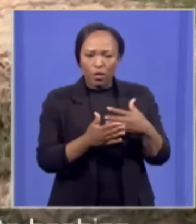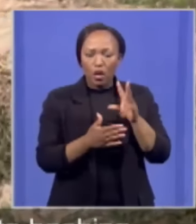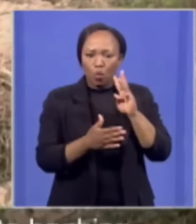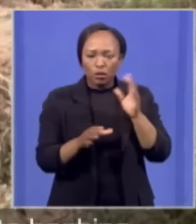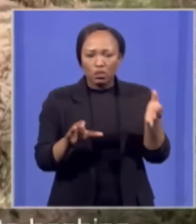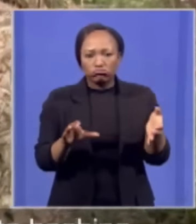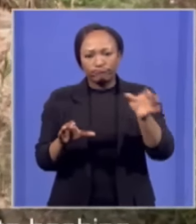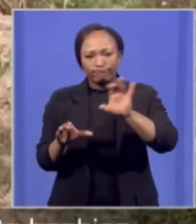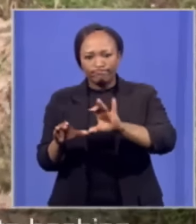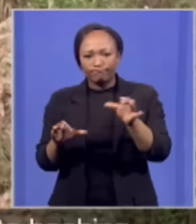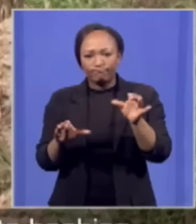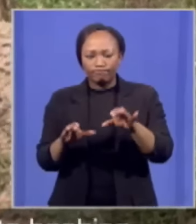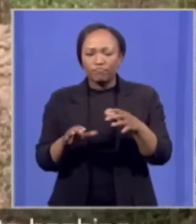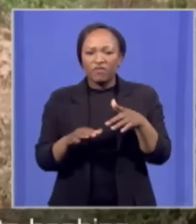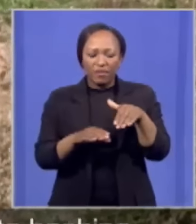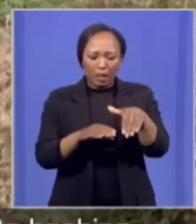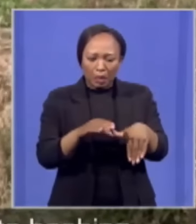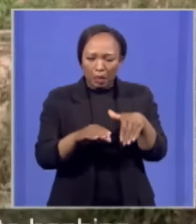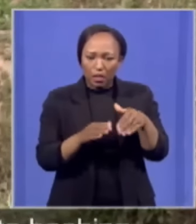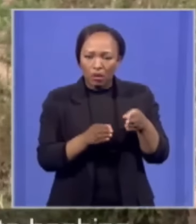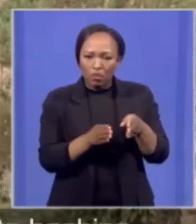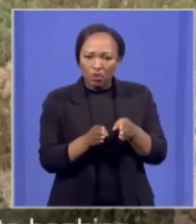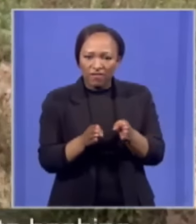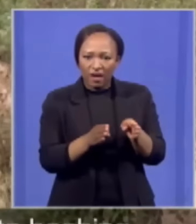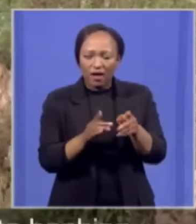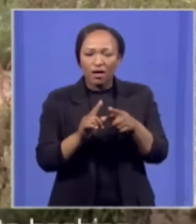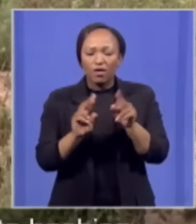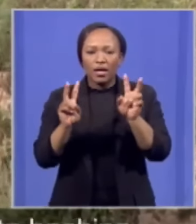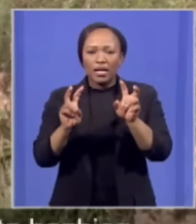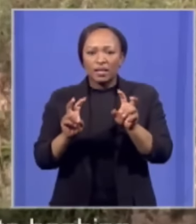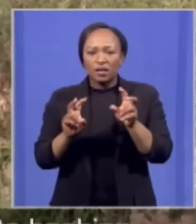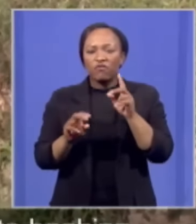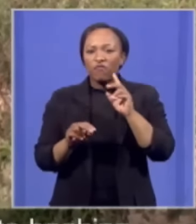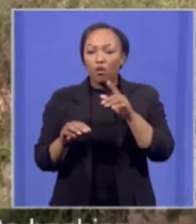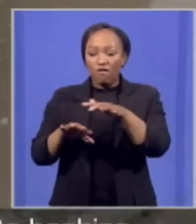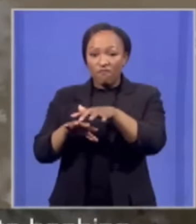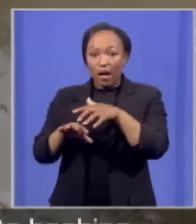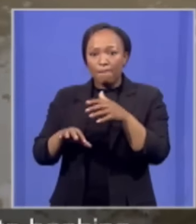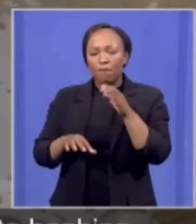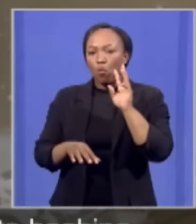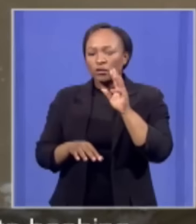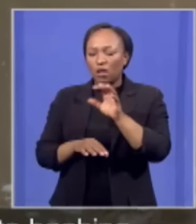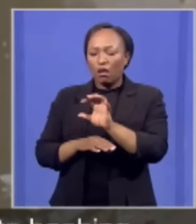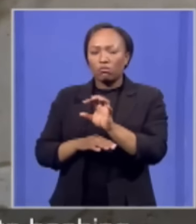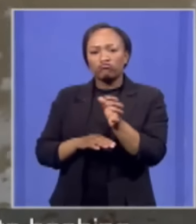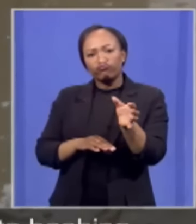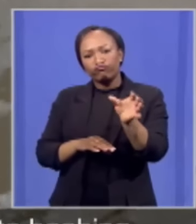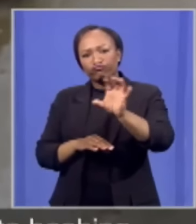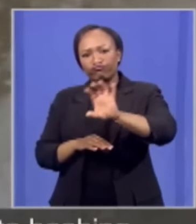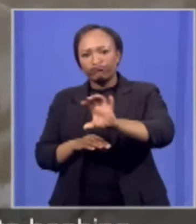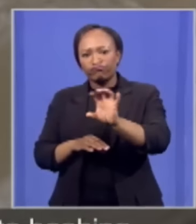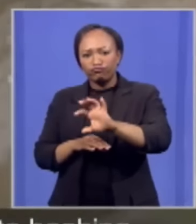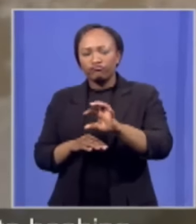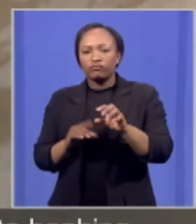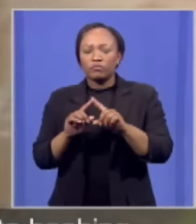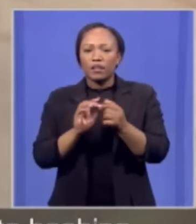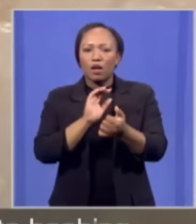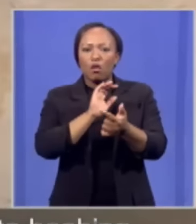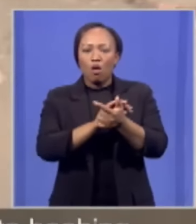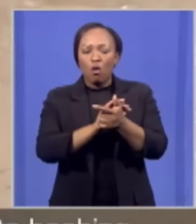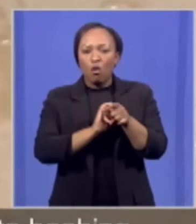Ba epile didiba tsa metsi mme ba dirisa difetla motlakase go nosetsa masimo a bona. Le gale go ya ka molao wa metsi wa